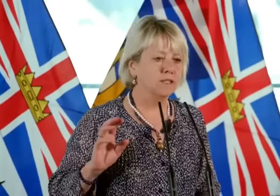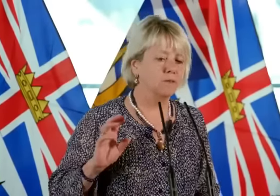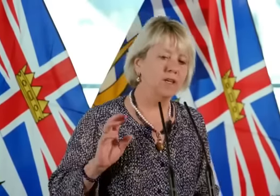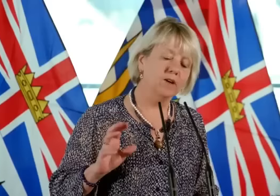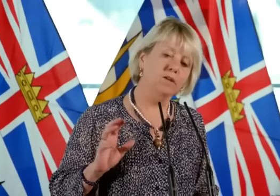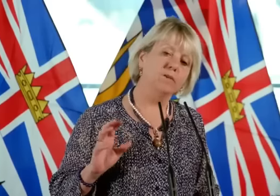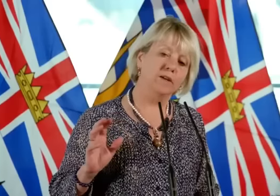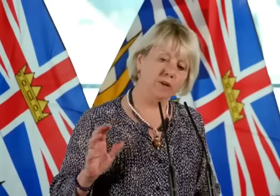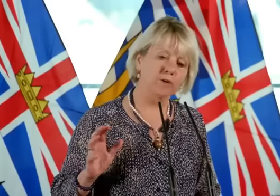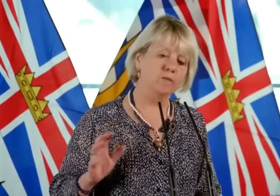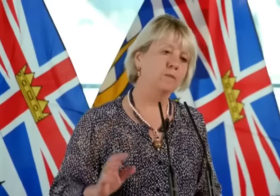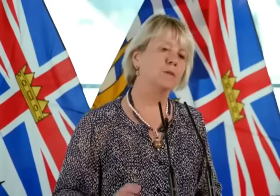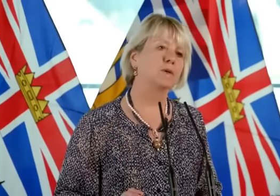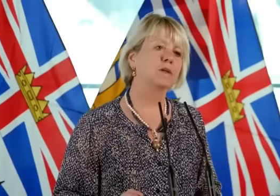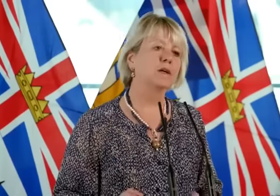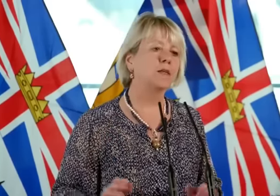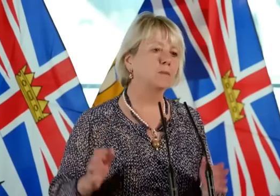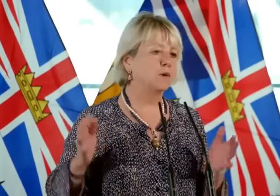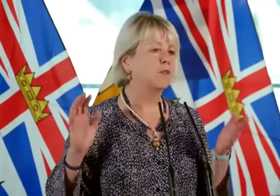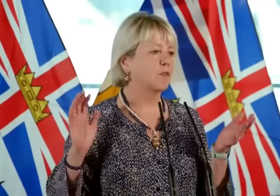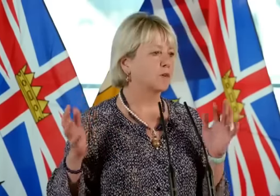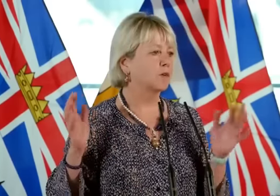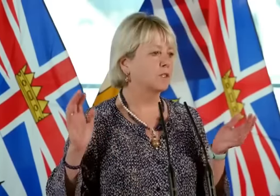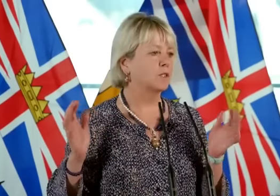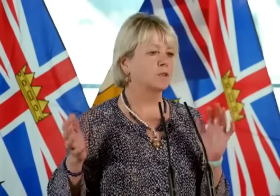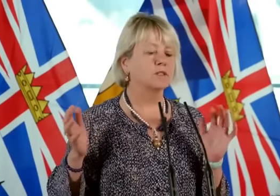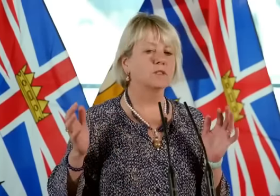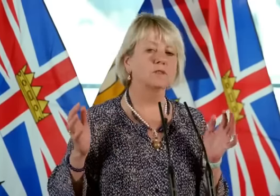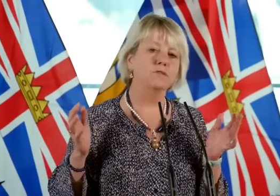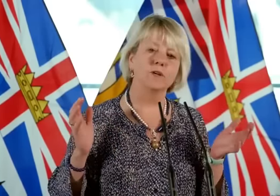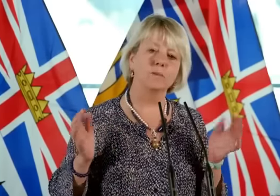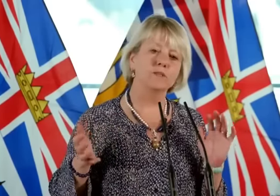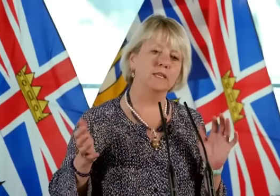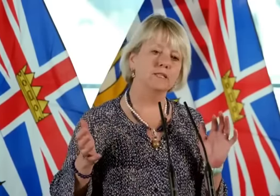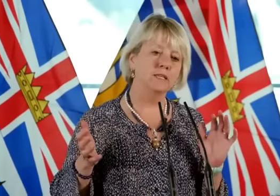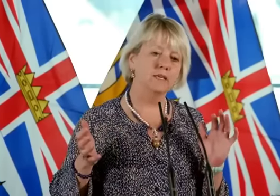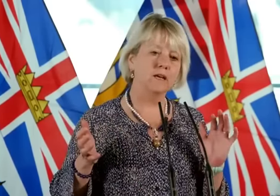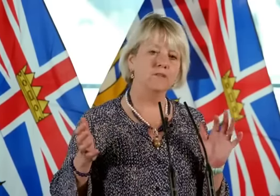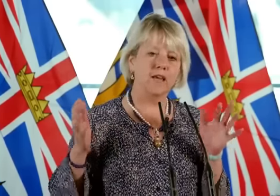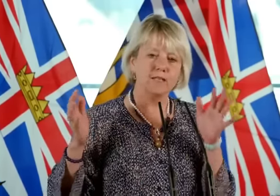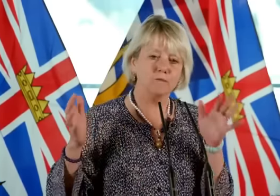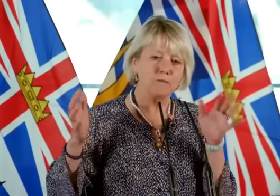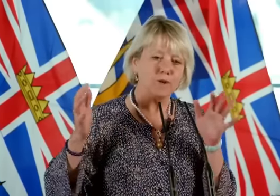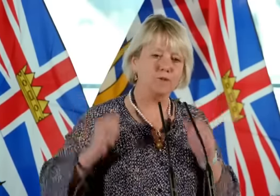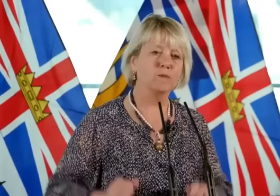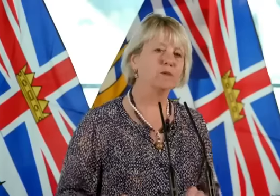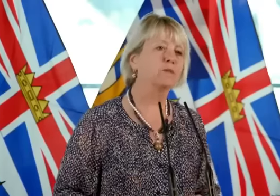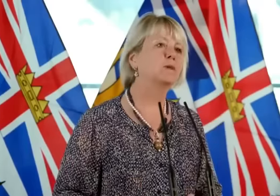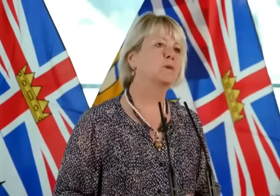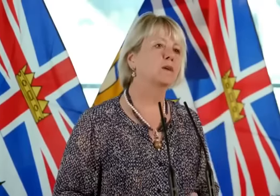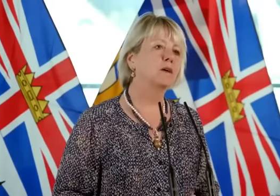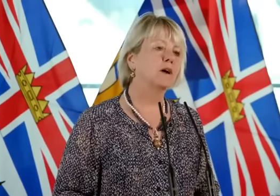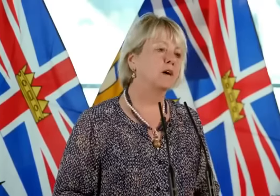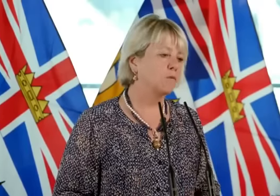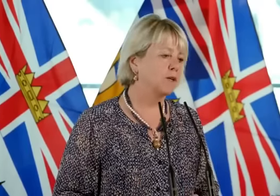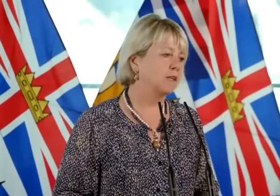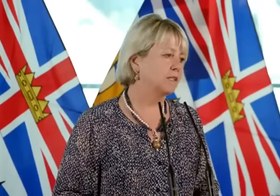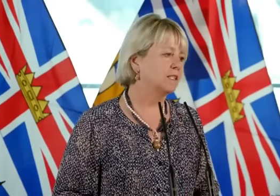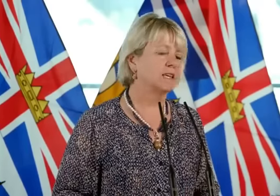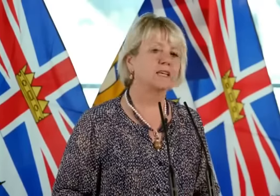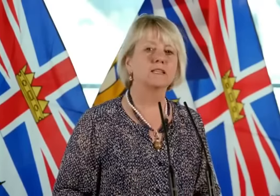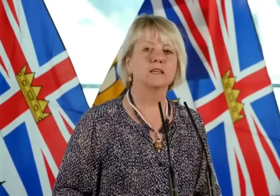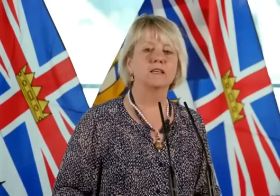So we have heard from people that about a third to 40% of that 1.3 million people